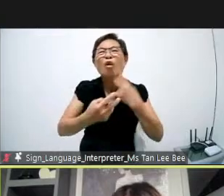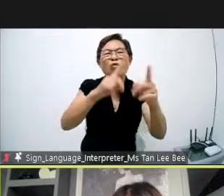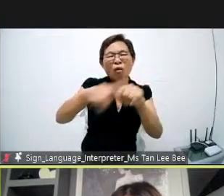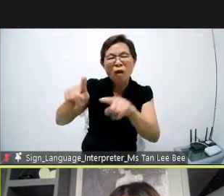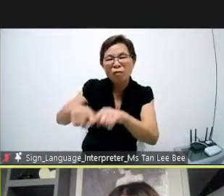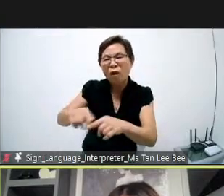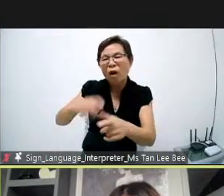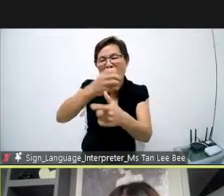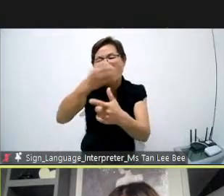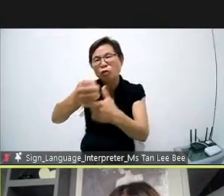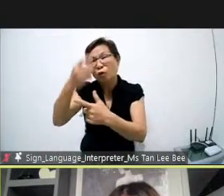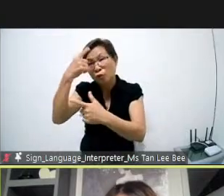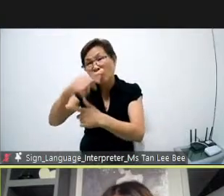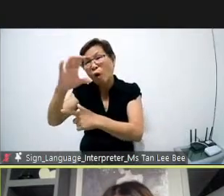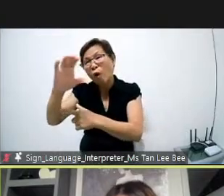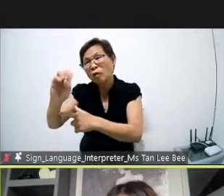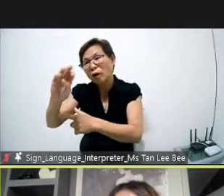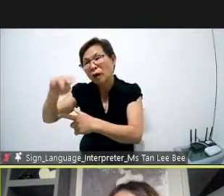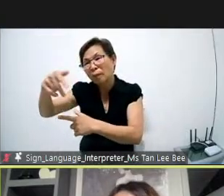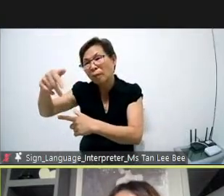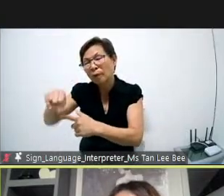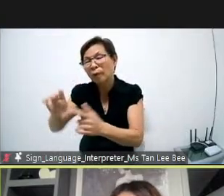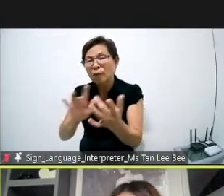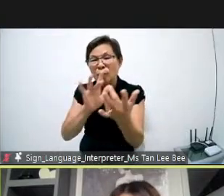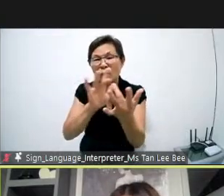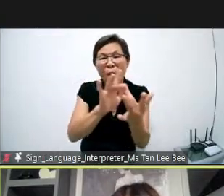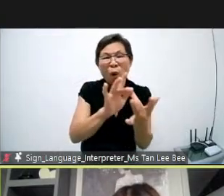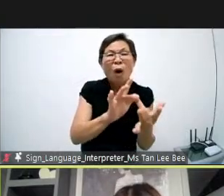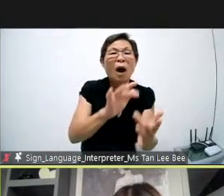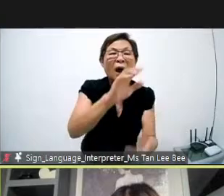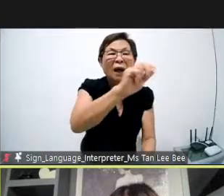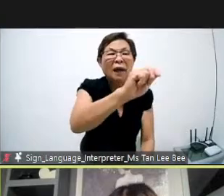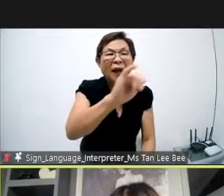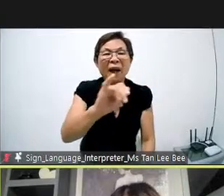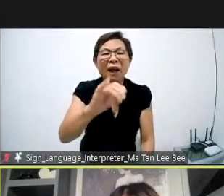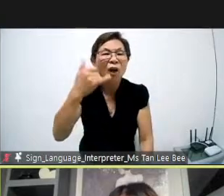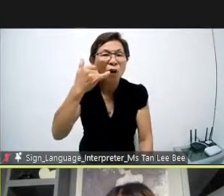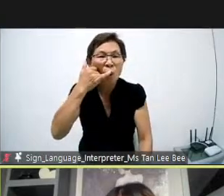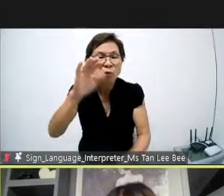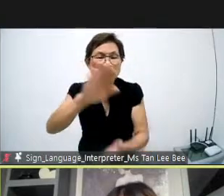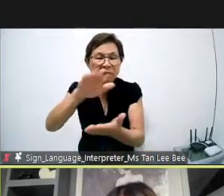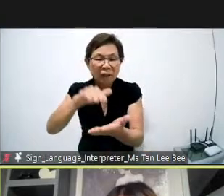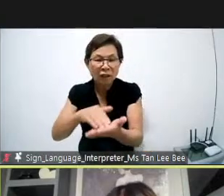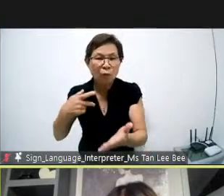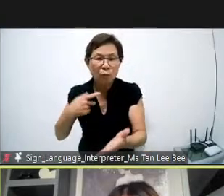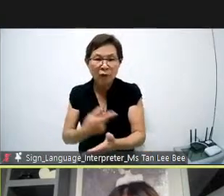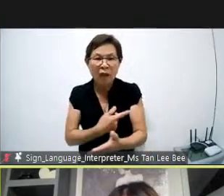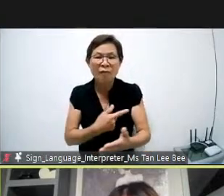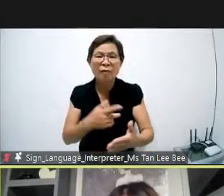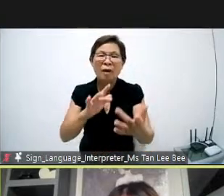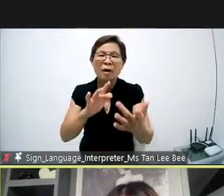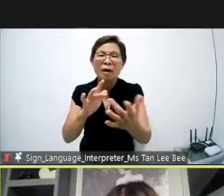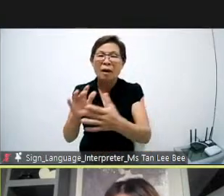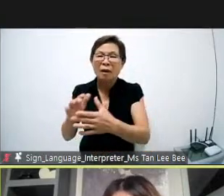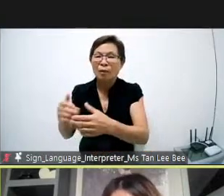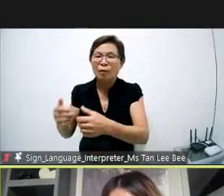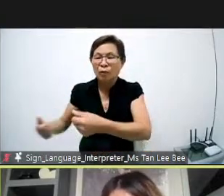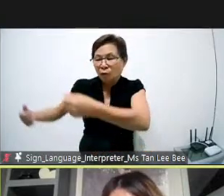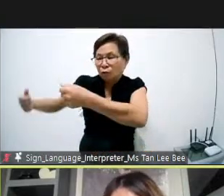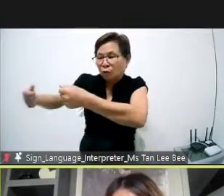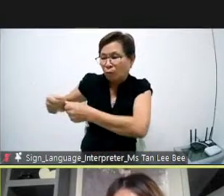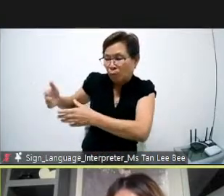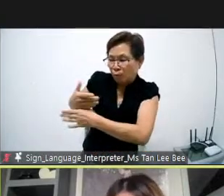for corporate to integrate it with AI call center. We also partner with Benya Blind Library to use